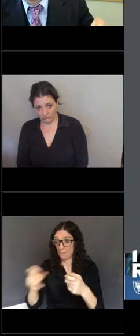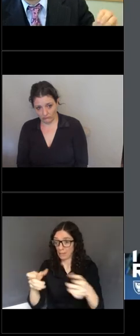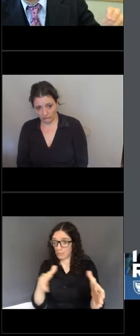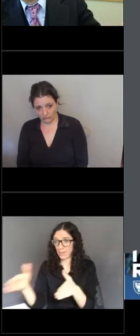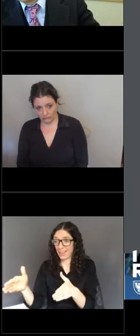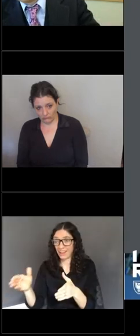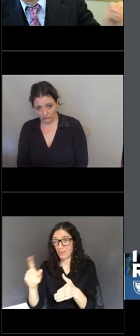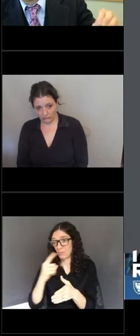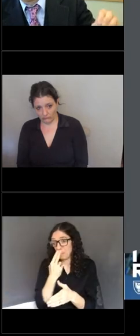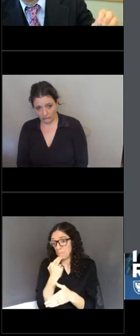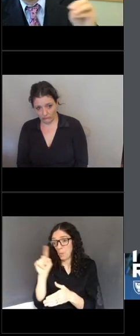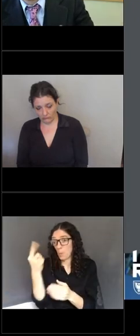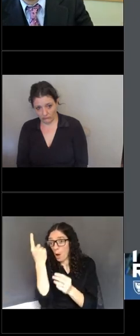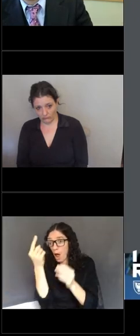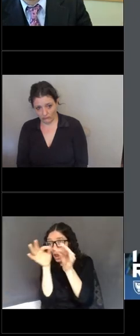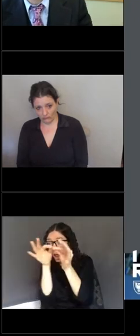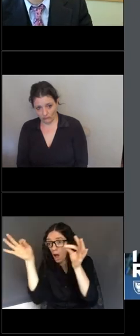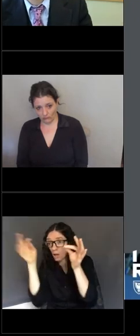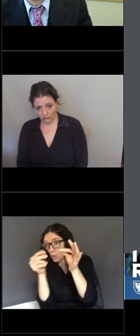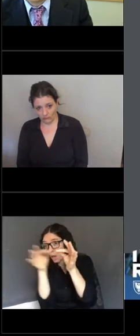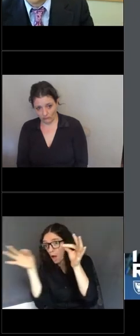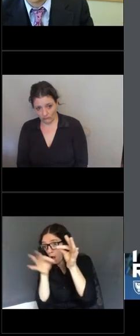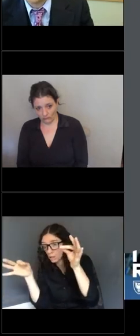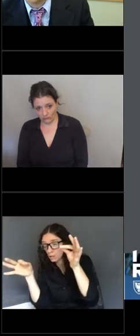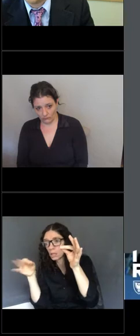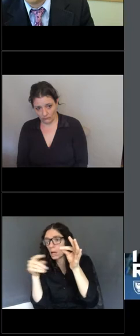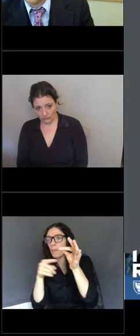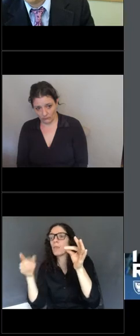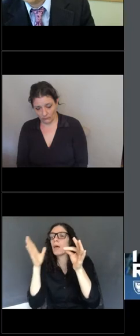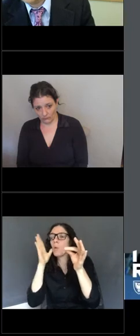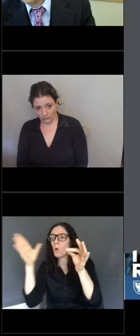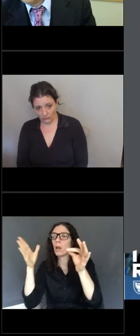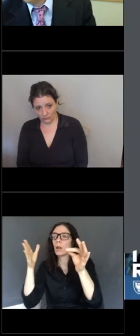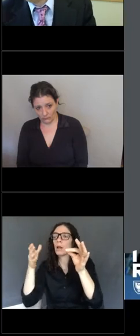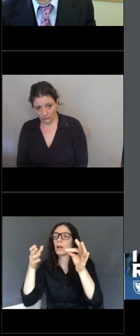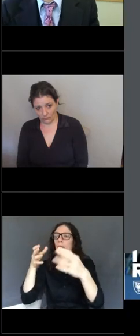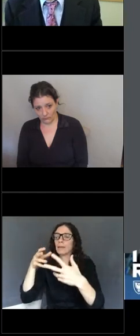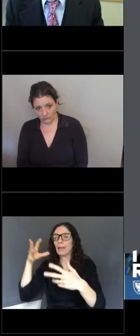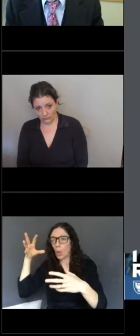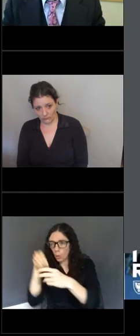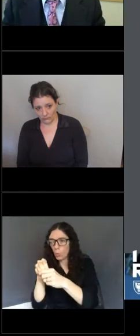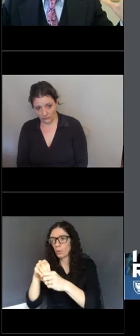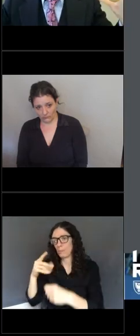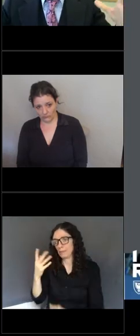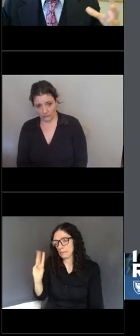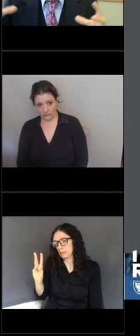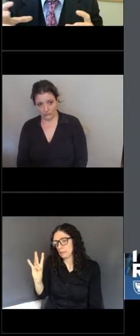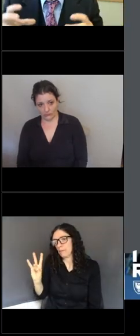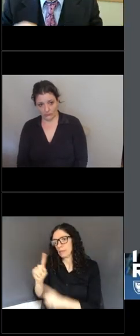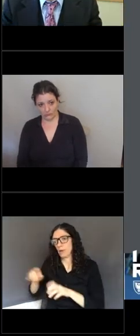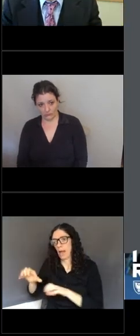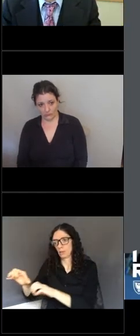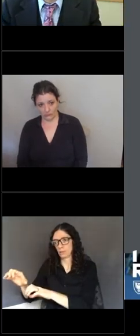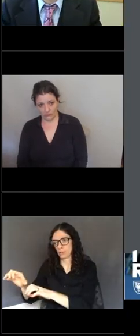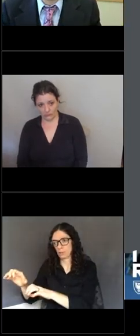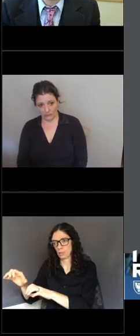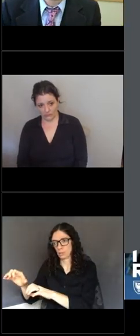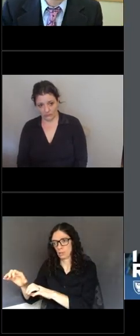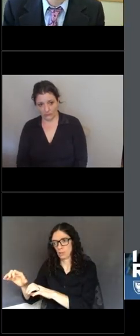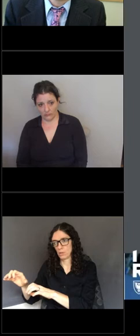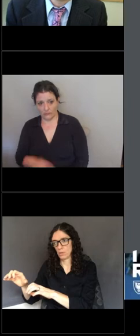pulled from that, would be about four or five, sometimes six separate actions within the monitoring. If you bring that back